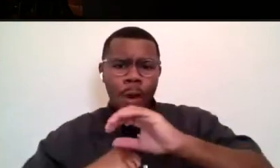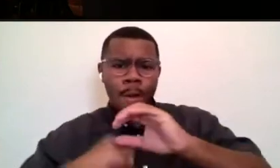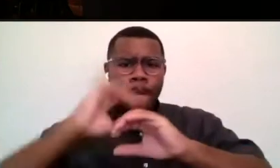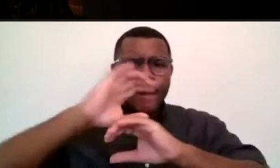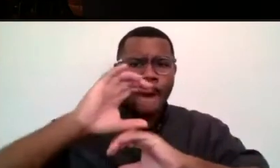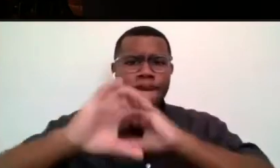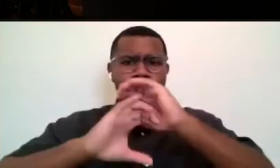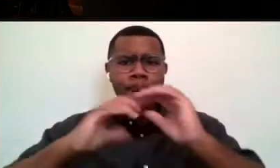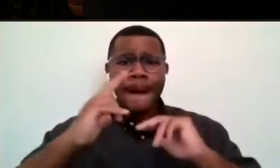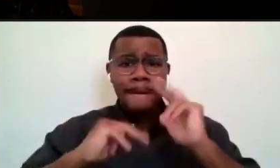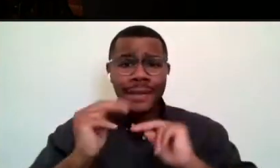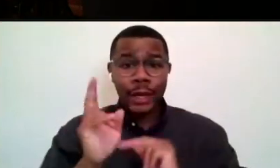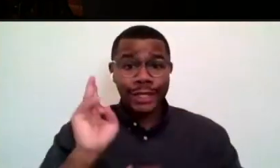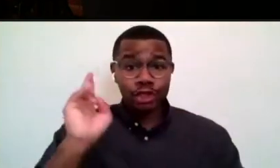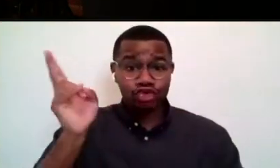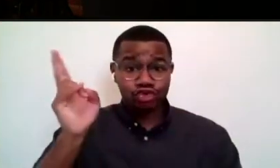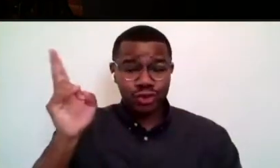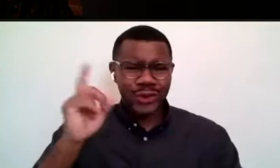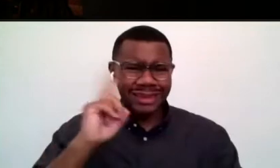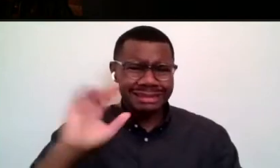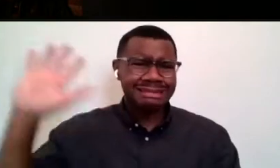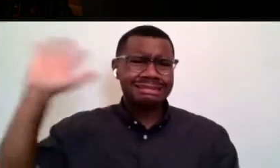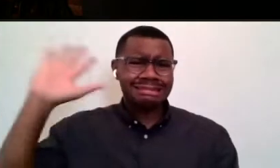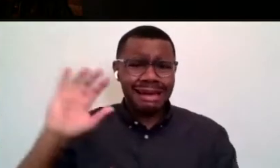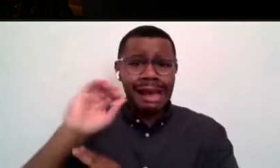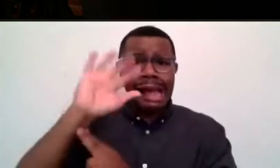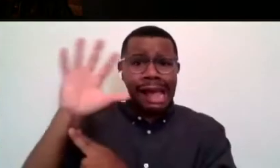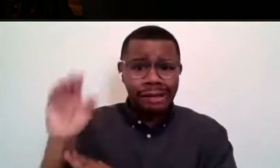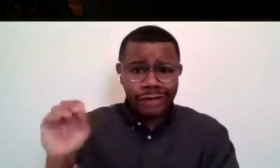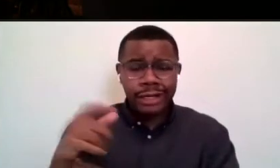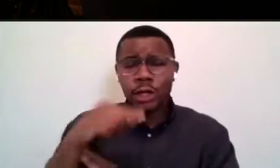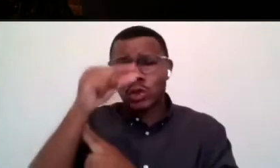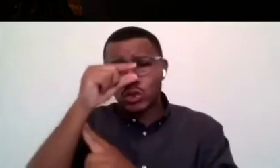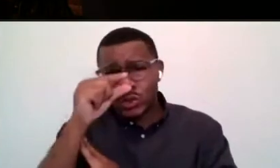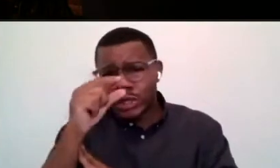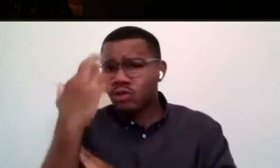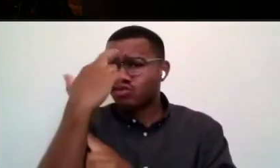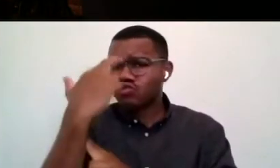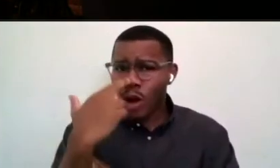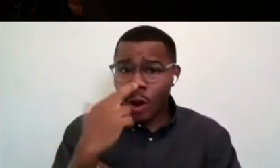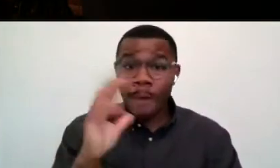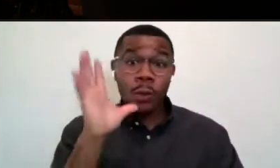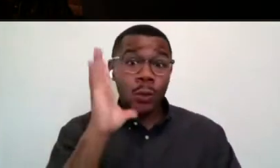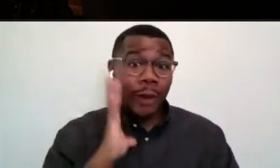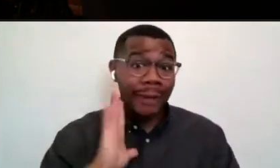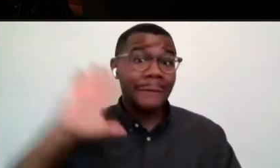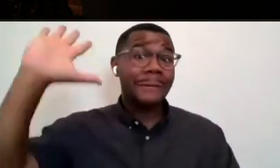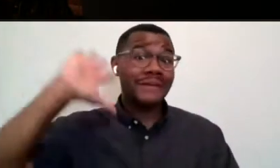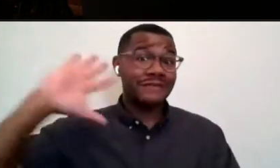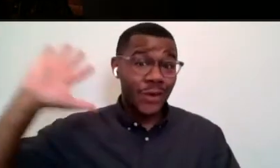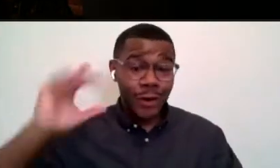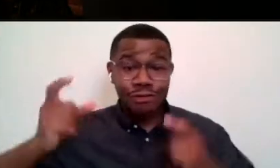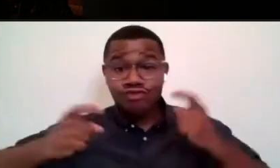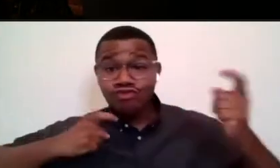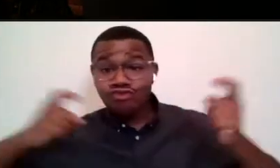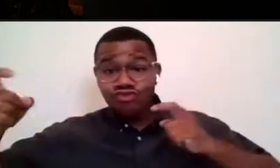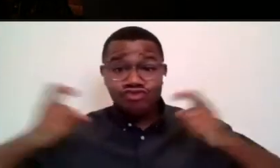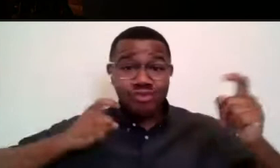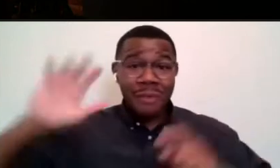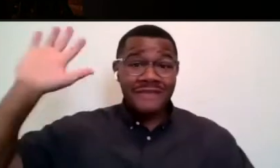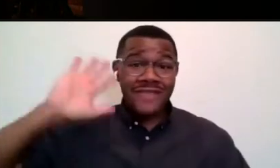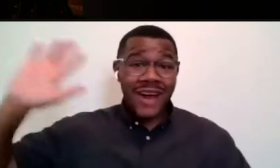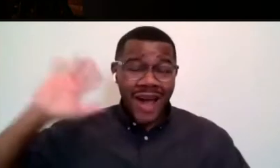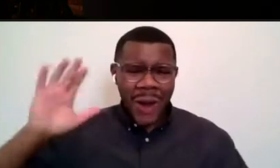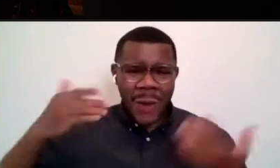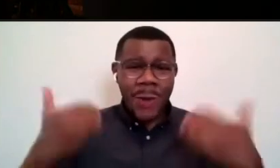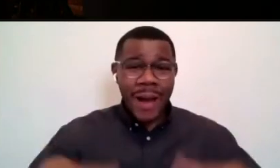women ran the world, because women ran the world long before. What was that like? When the matrons